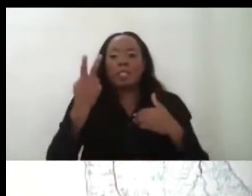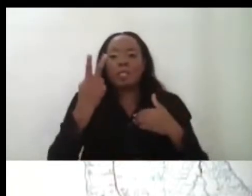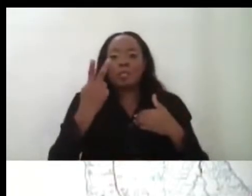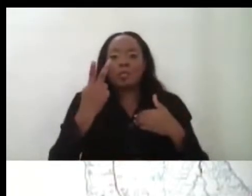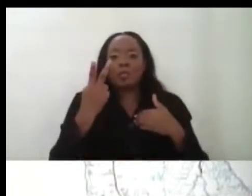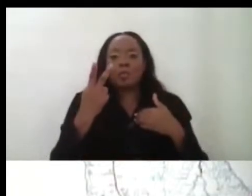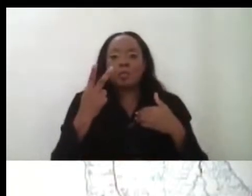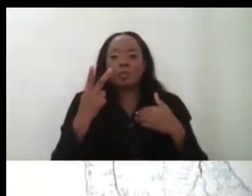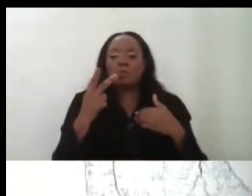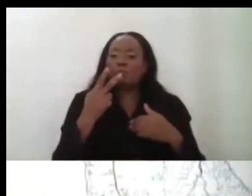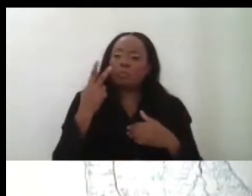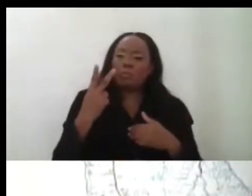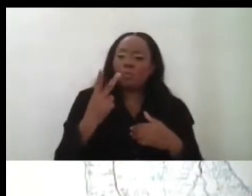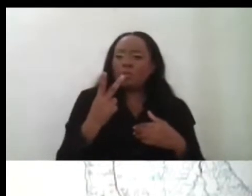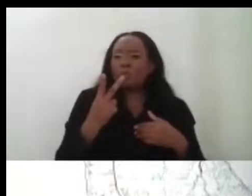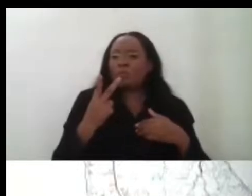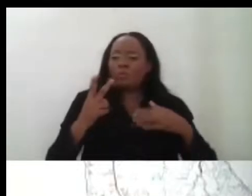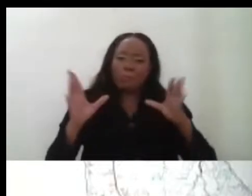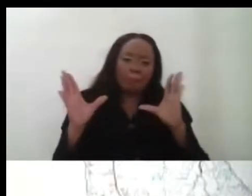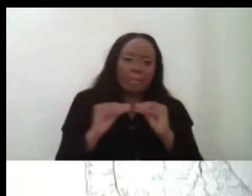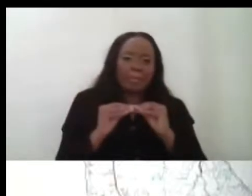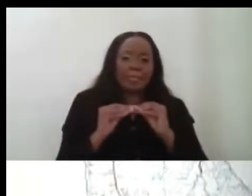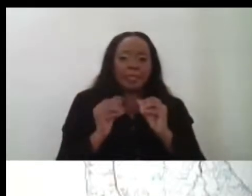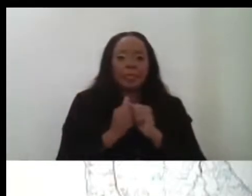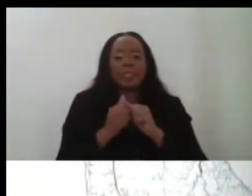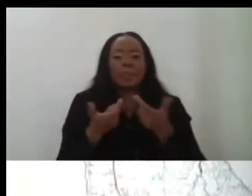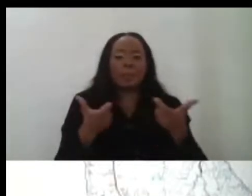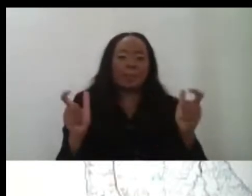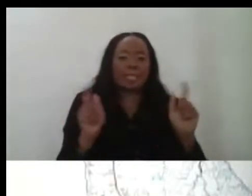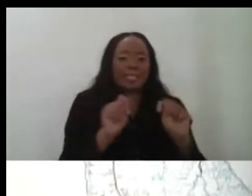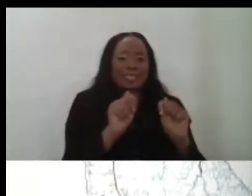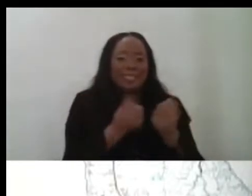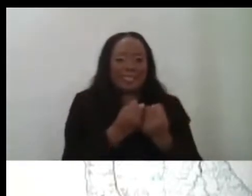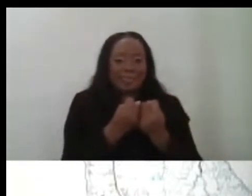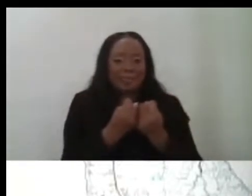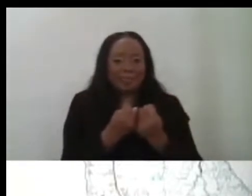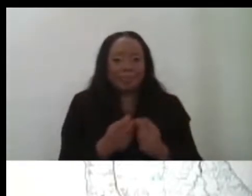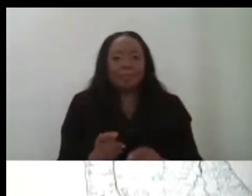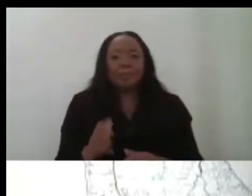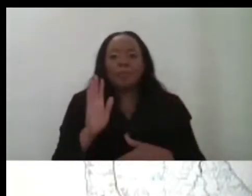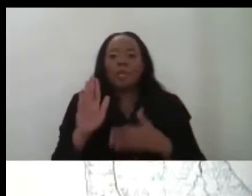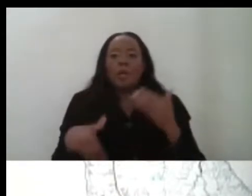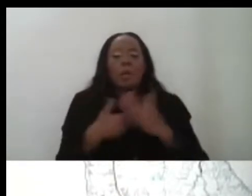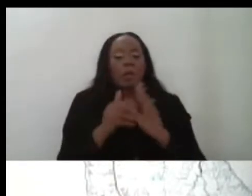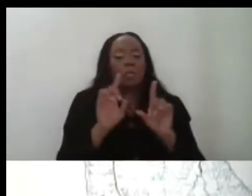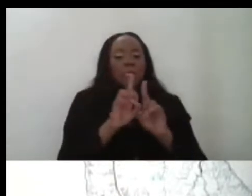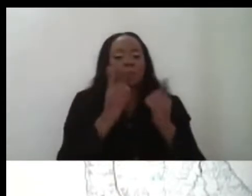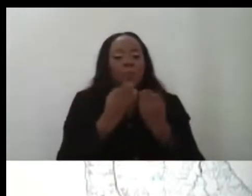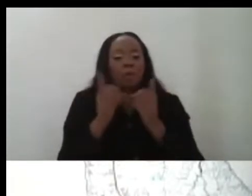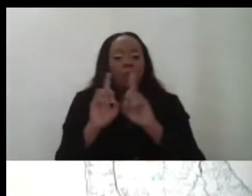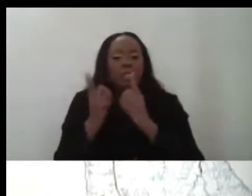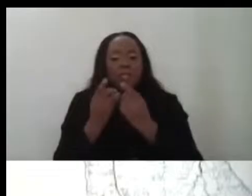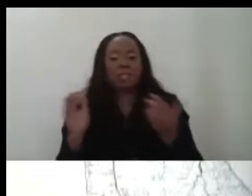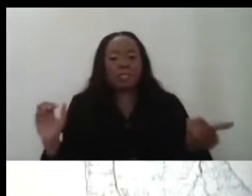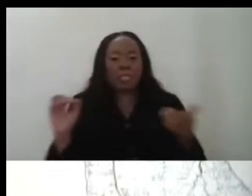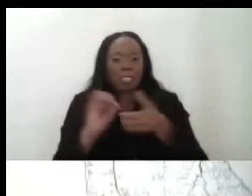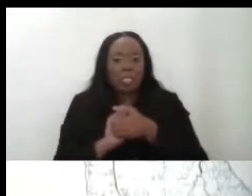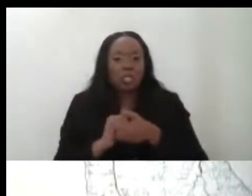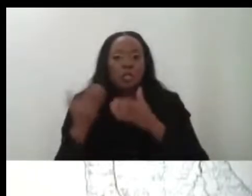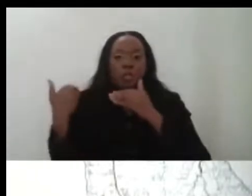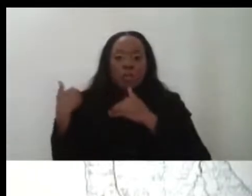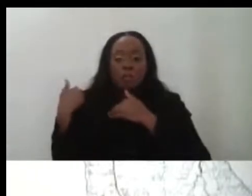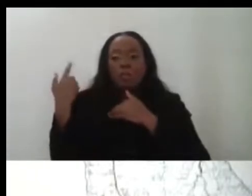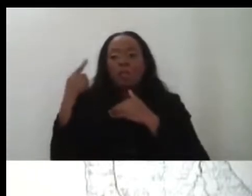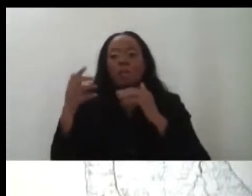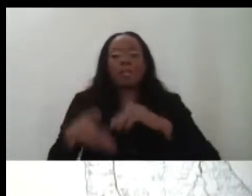of the big team, which brings together all departments responsible for disaster